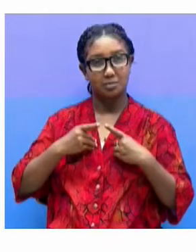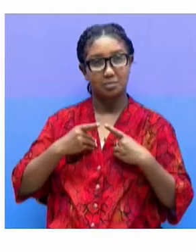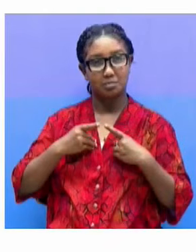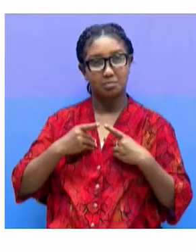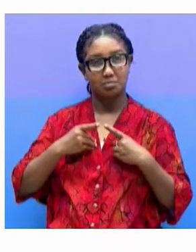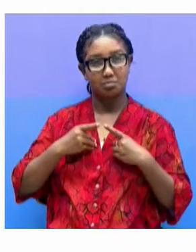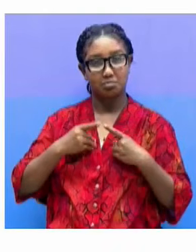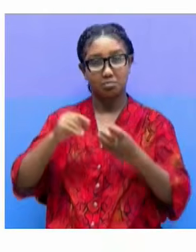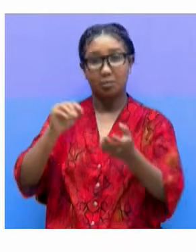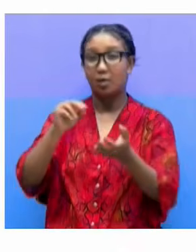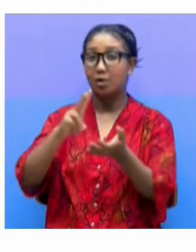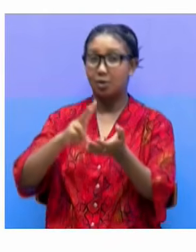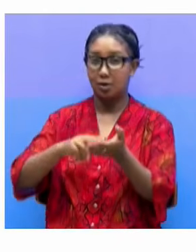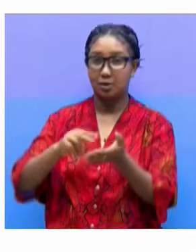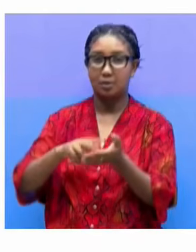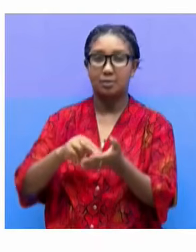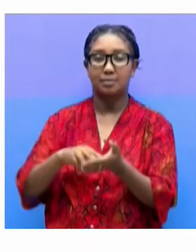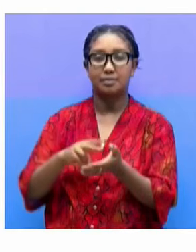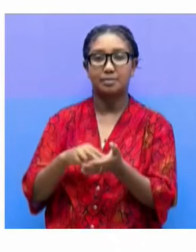read